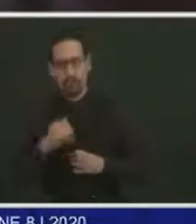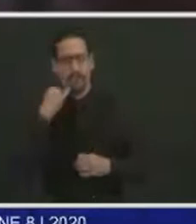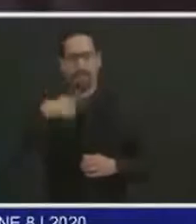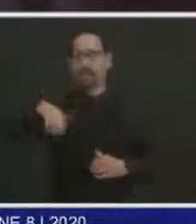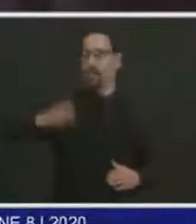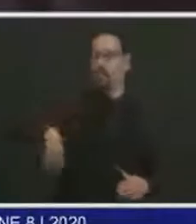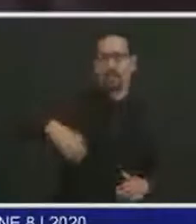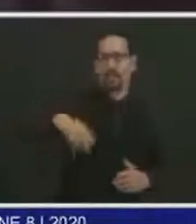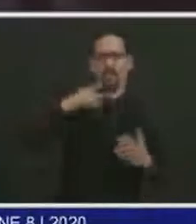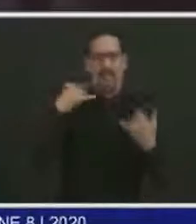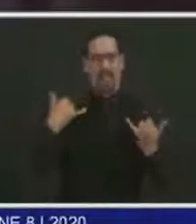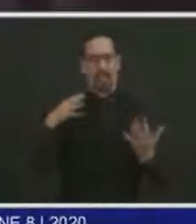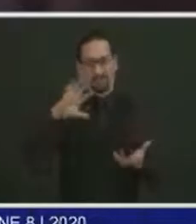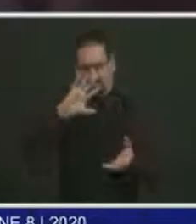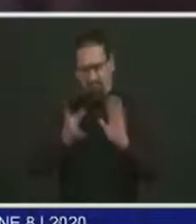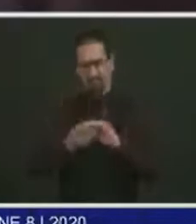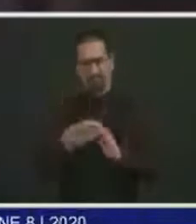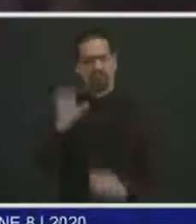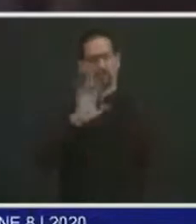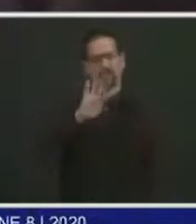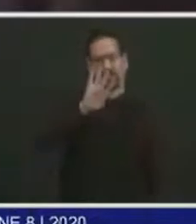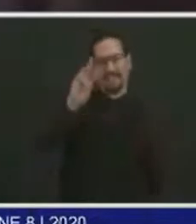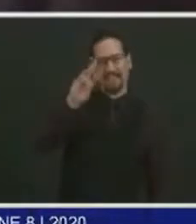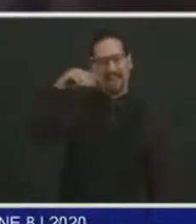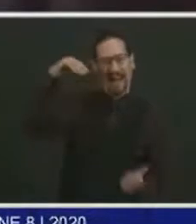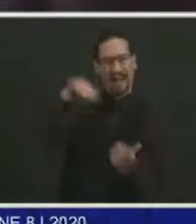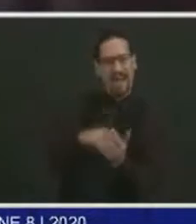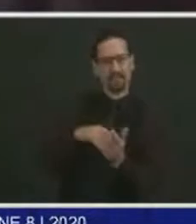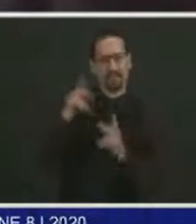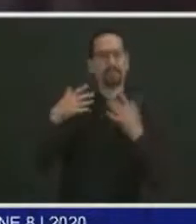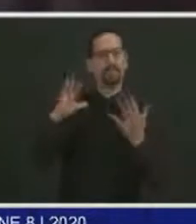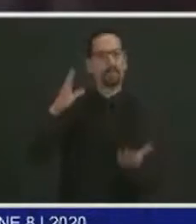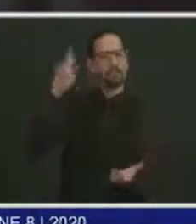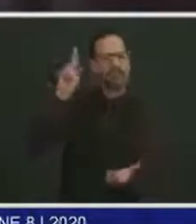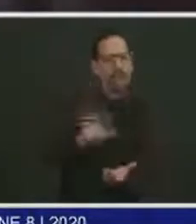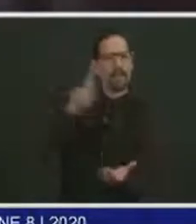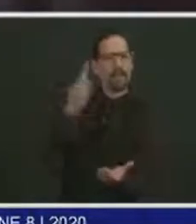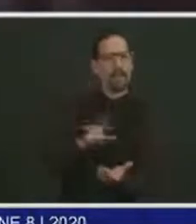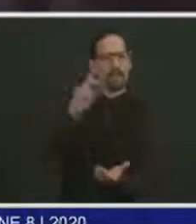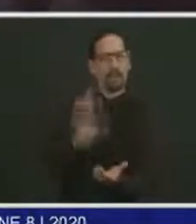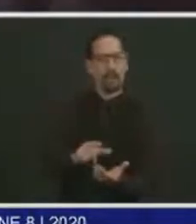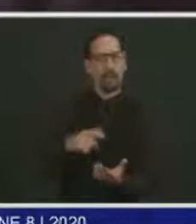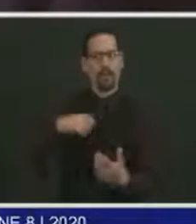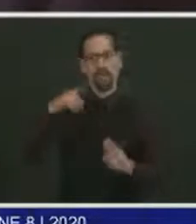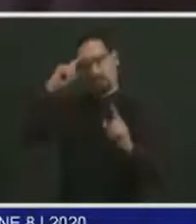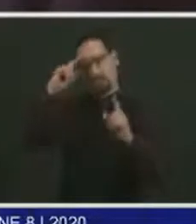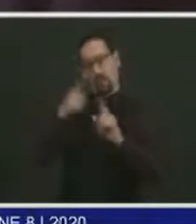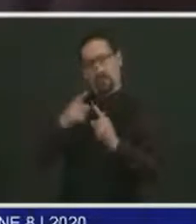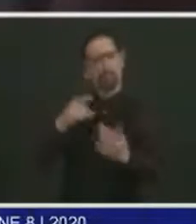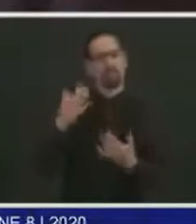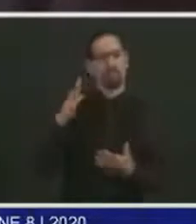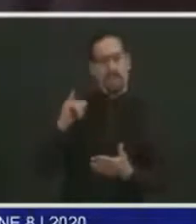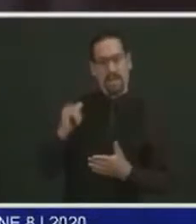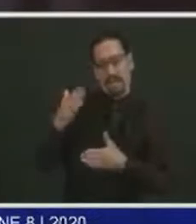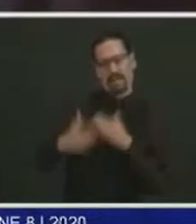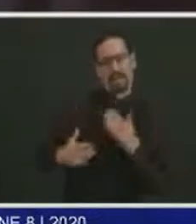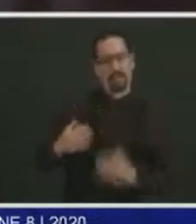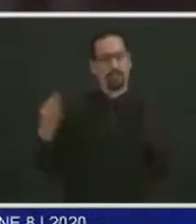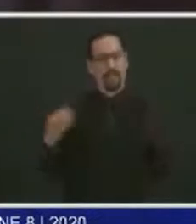46,000 users. I'd love to get to 50,000 by the end of the week. So if you haven't yet downloaded the Crush